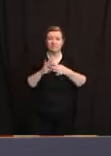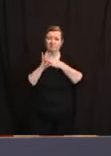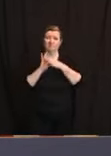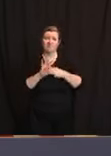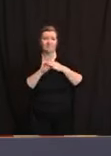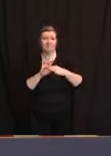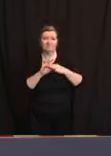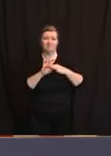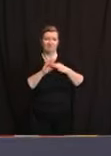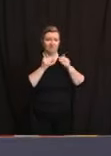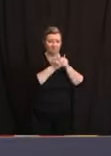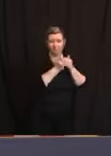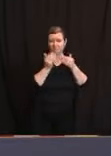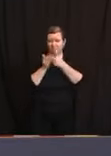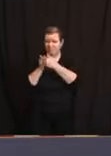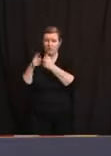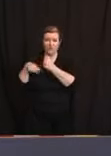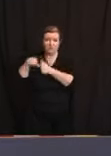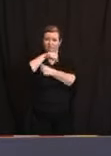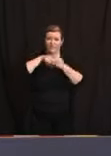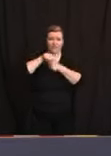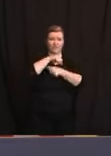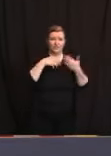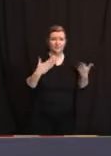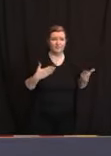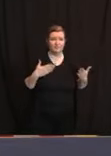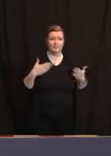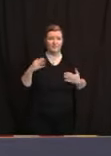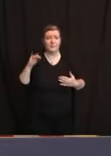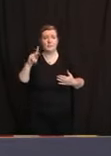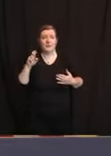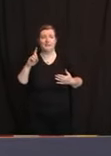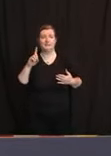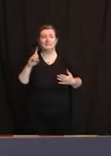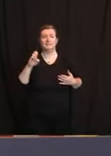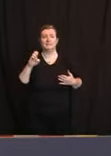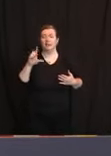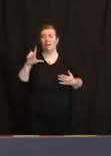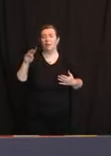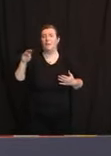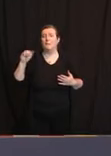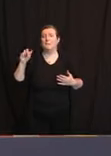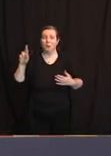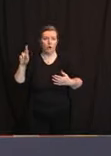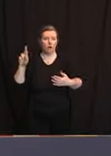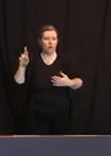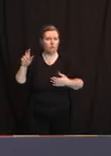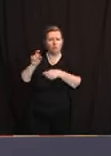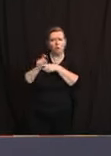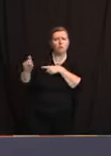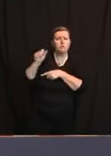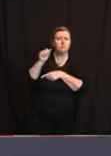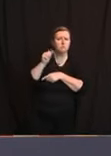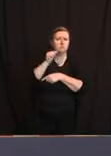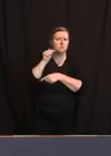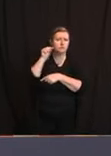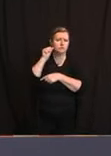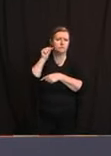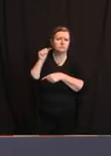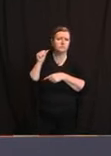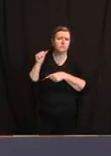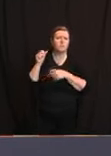and I and Mike Delamater organized the other day, and Pat, I know you'll be all over this with your colleagues,